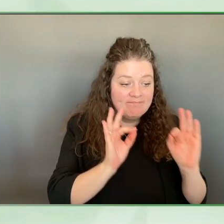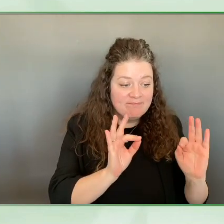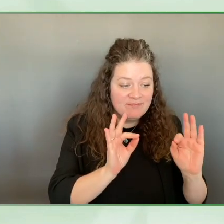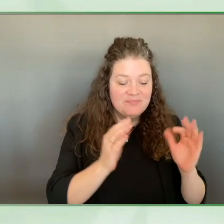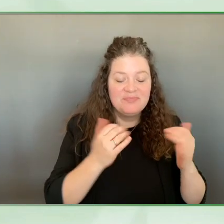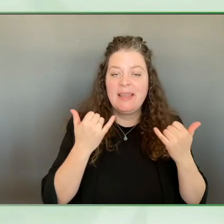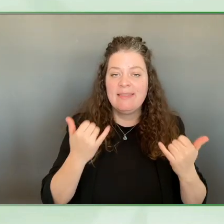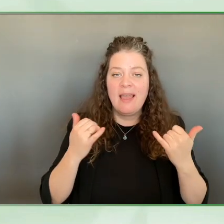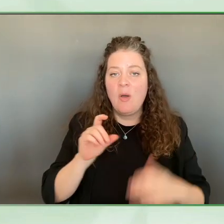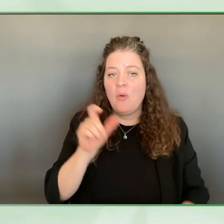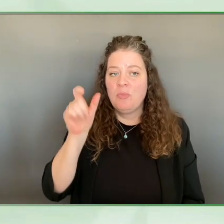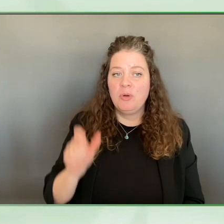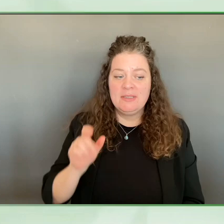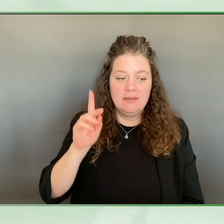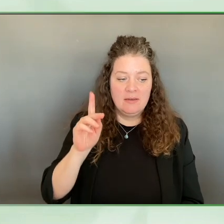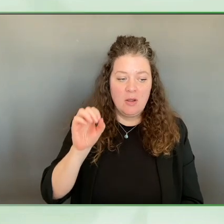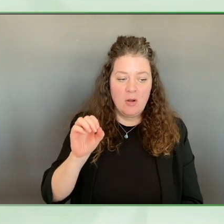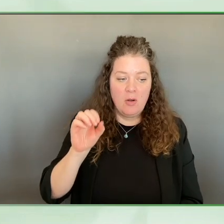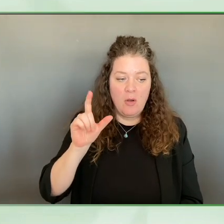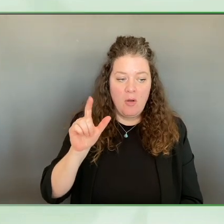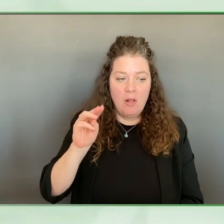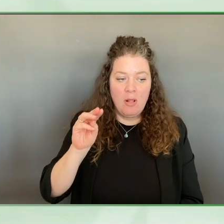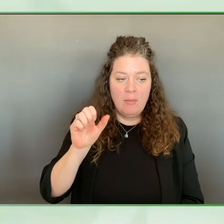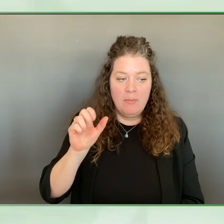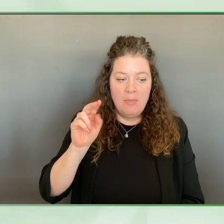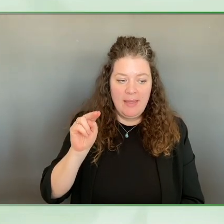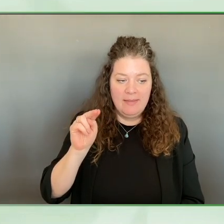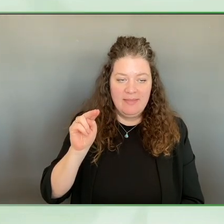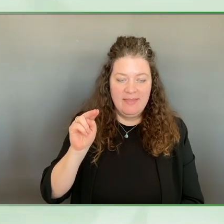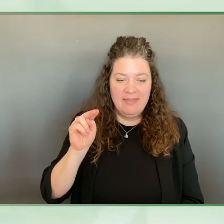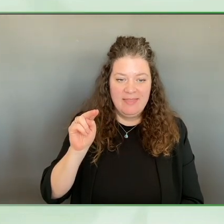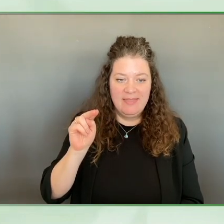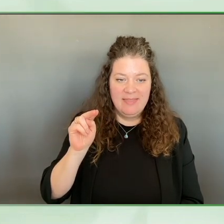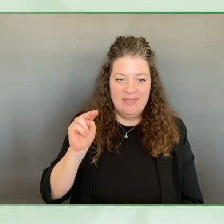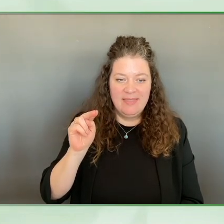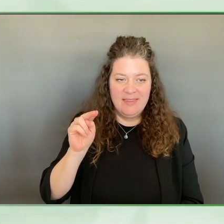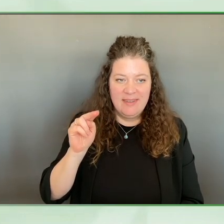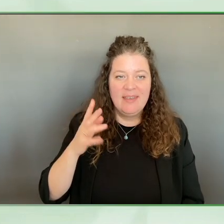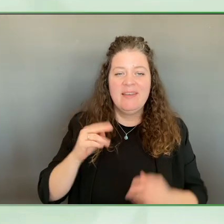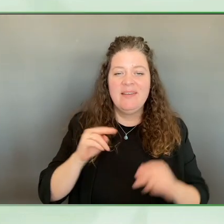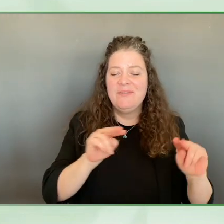is appearing, Good afternoon. who recorded a video for us.